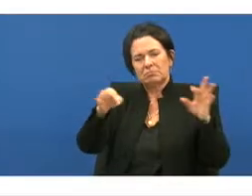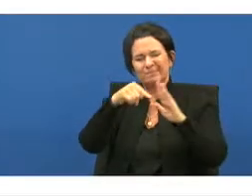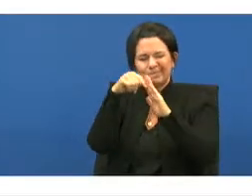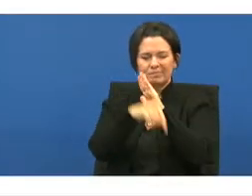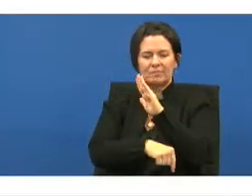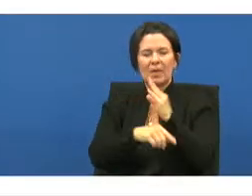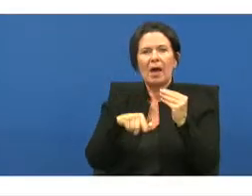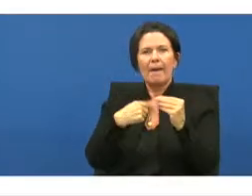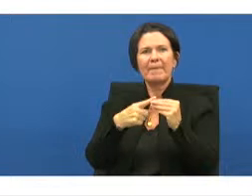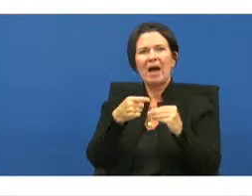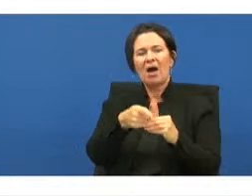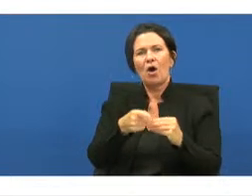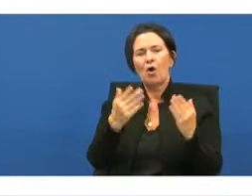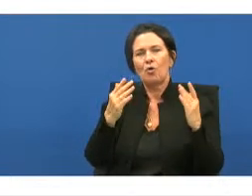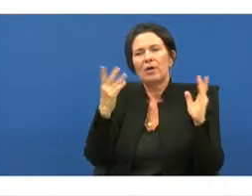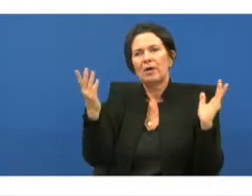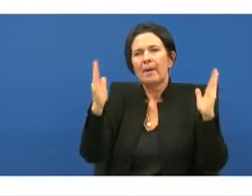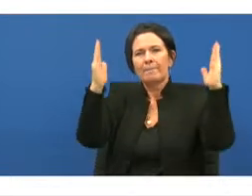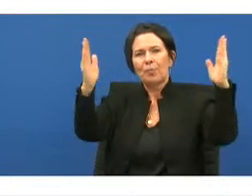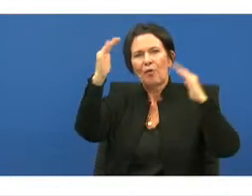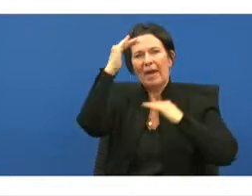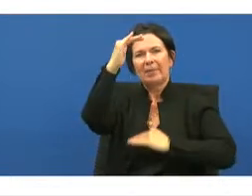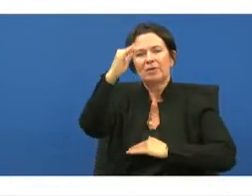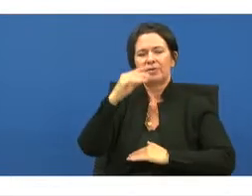then helping assist you all to put together a